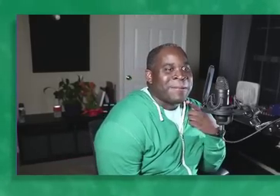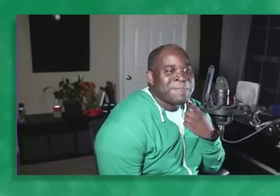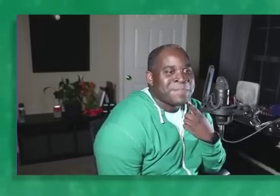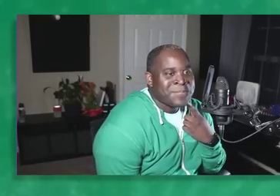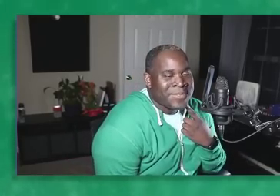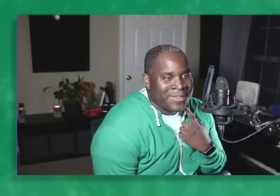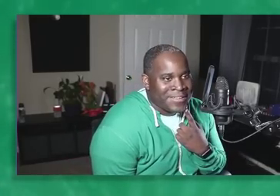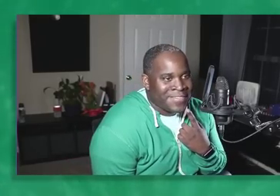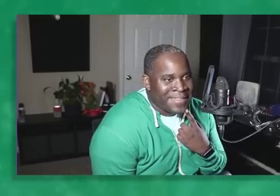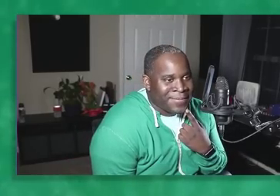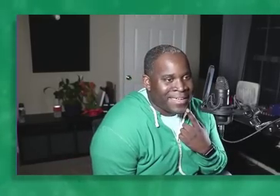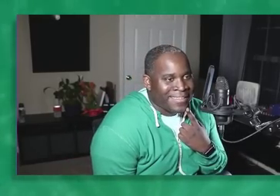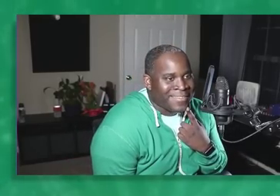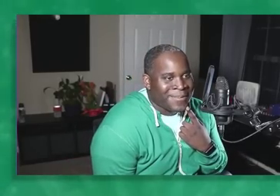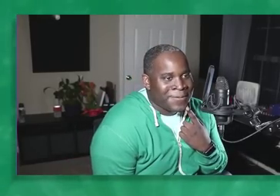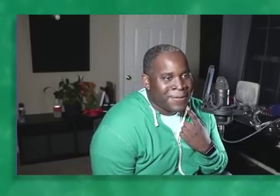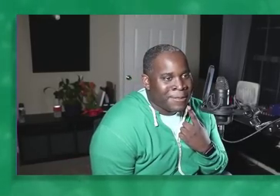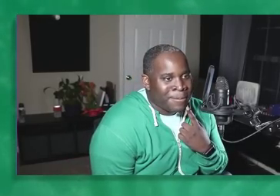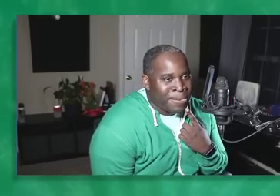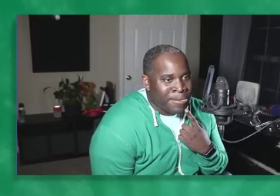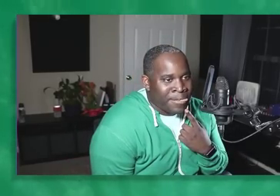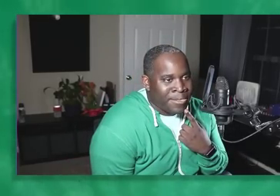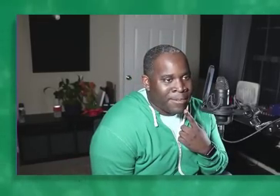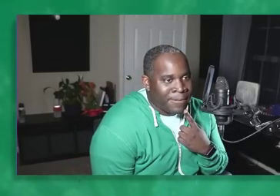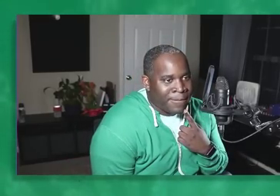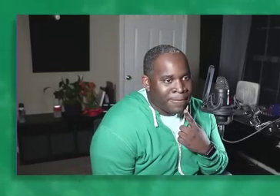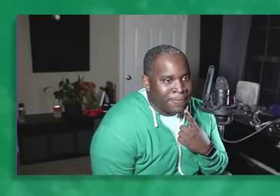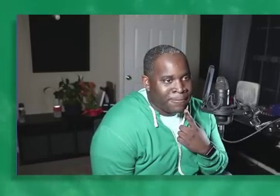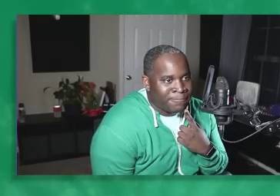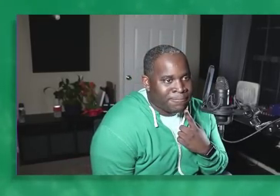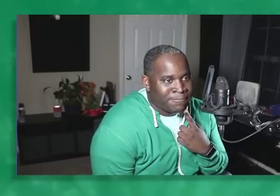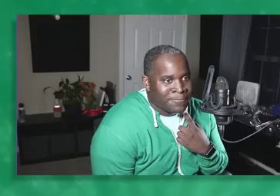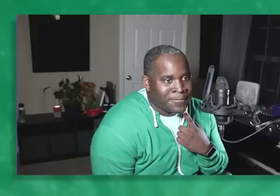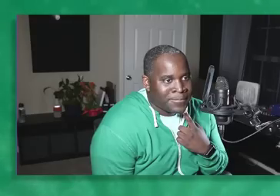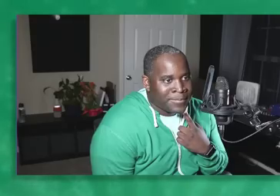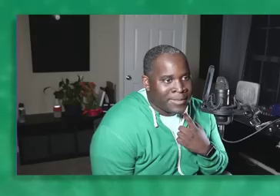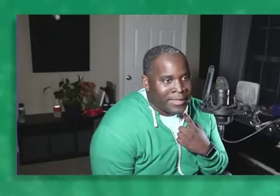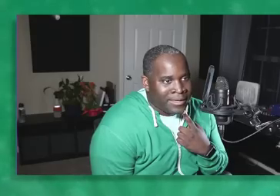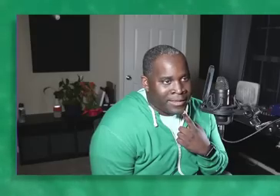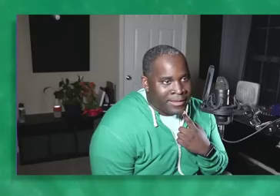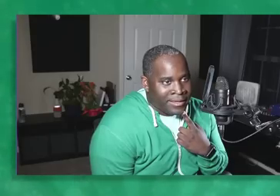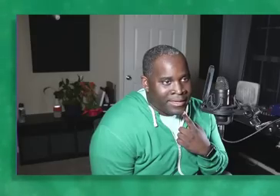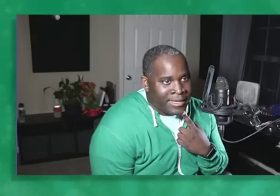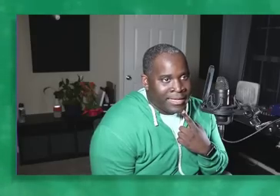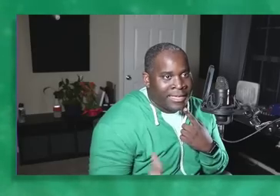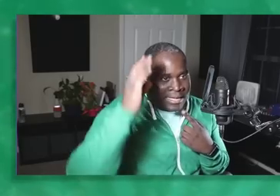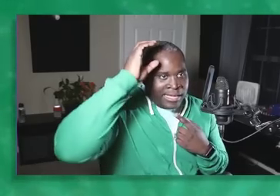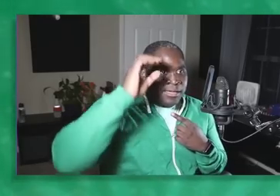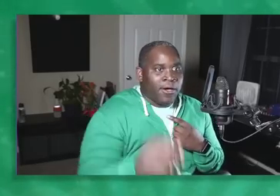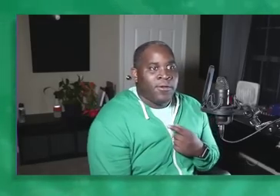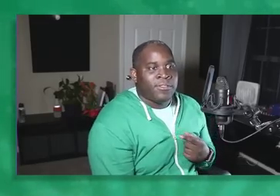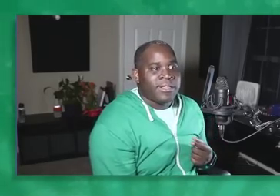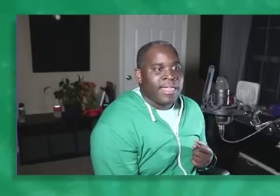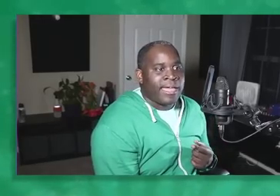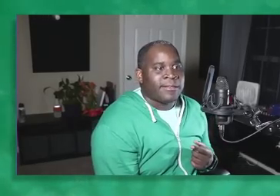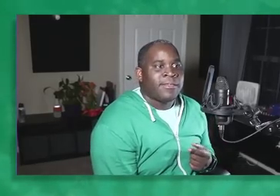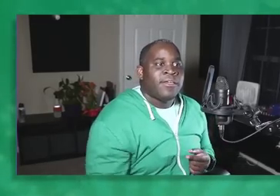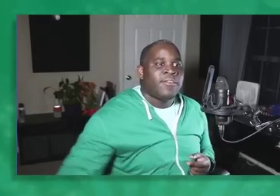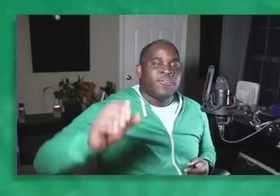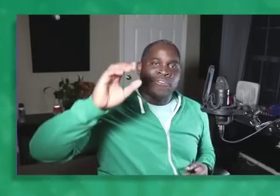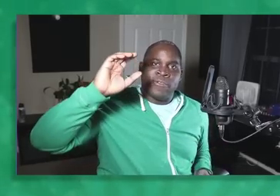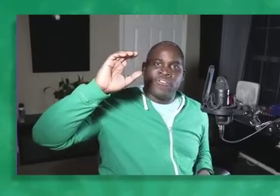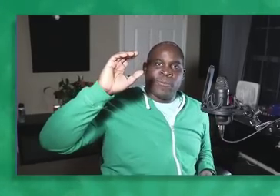All right. Good stuff, guys. Stop right there, Elf. Callum, Ezrin, come here. Oh, look at